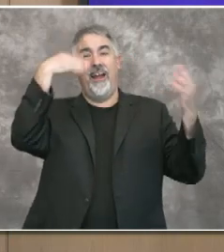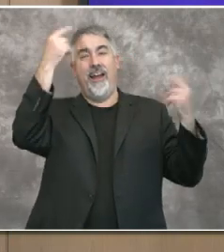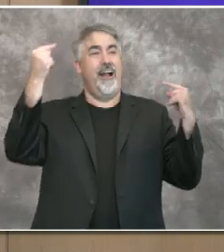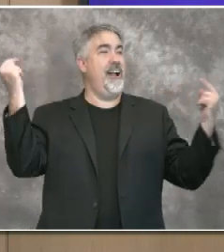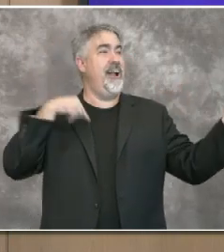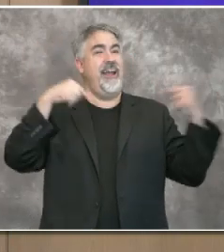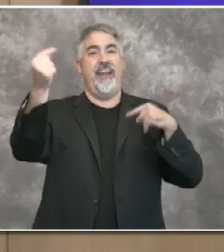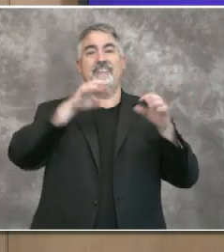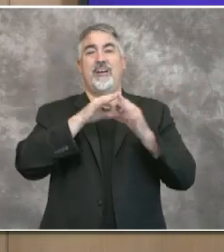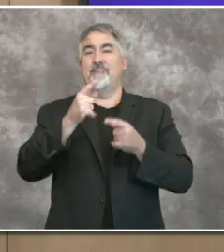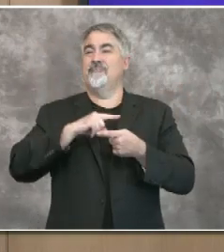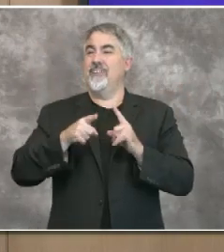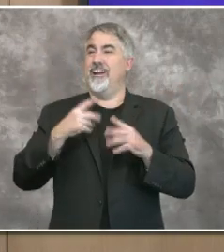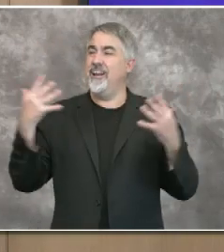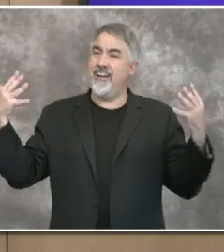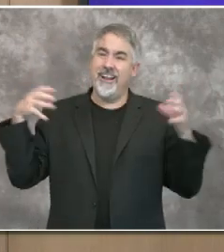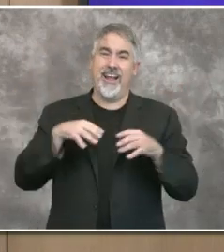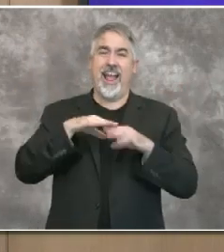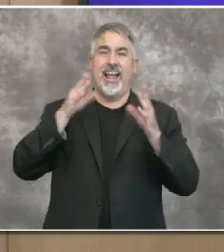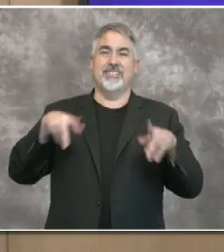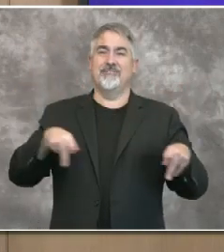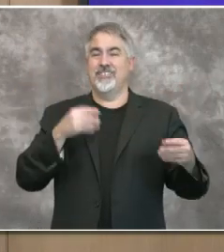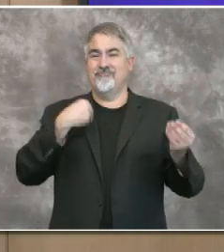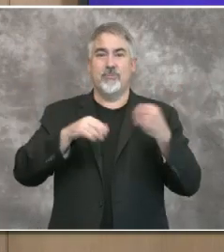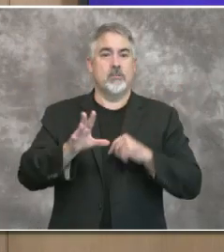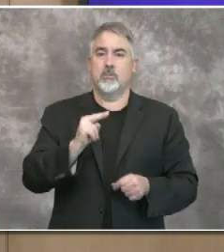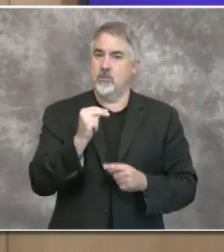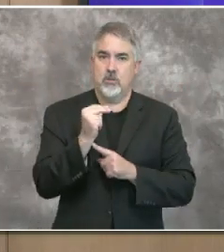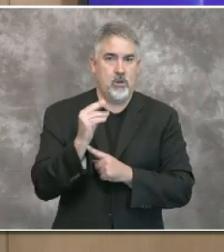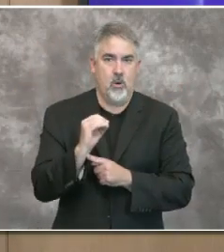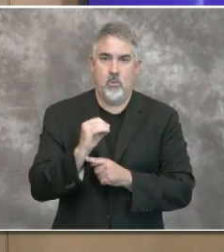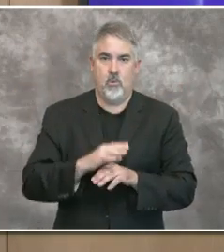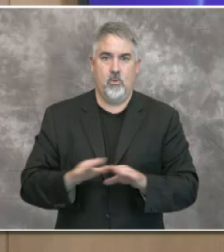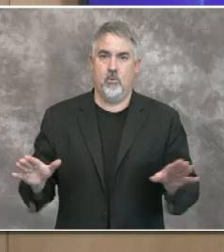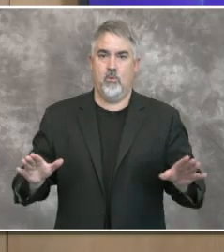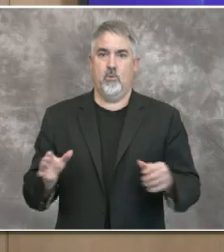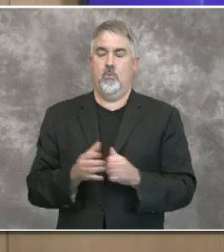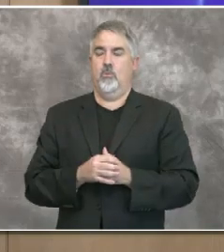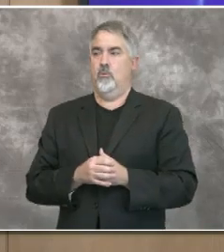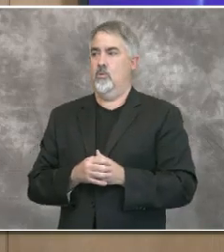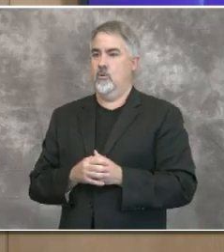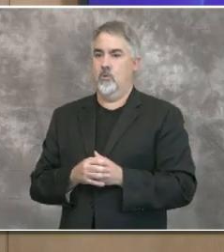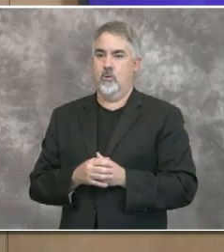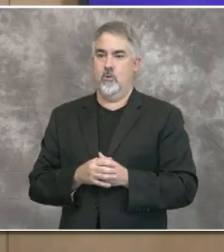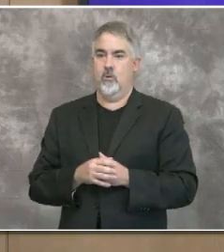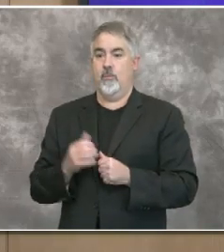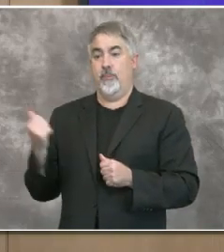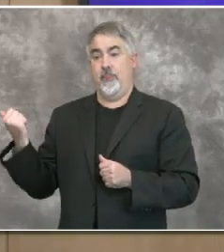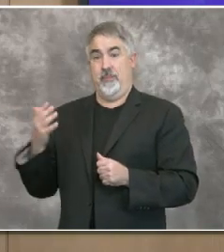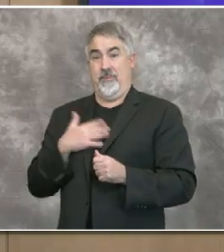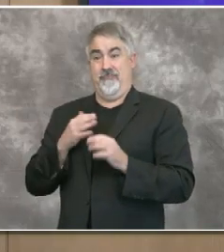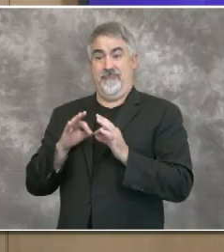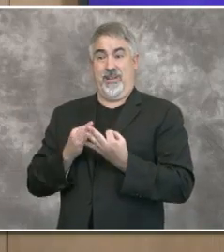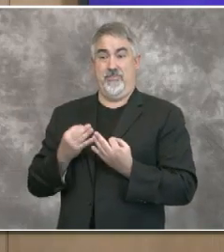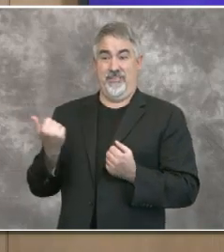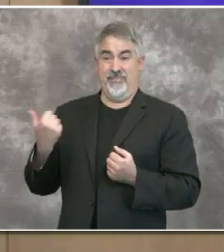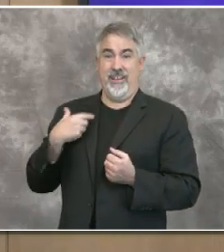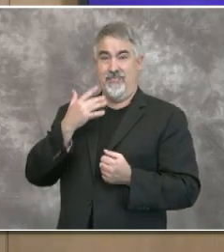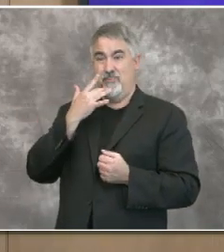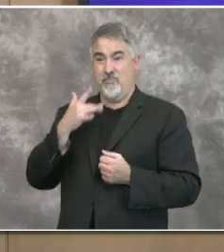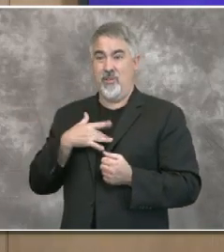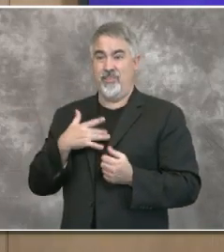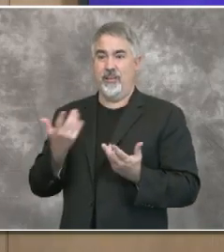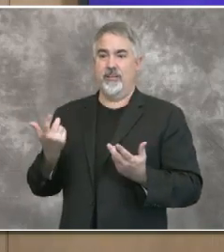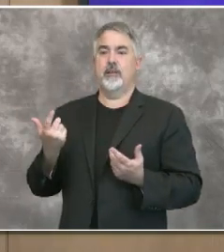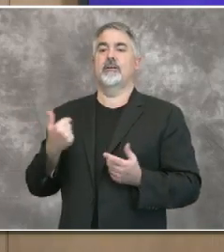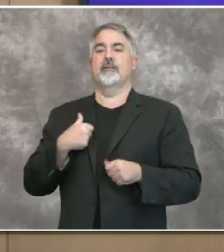that the things that we're going through are difficult. In our family, we have a birthday this weekend, and we're trying to arrange a Zoom birthday party and some